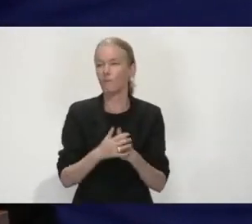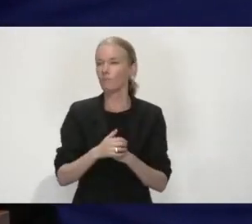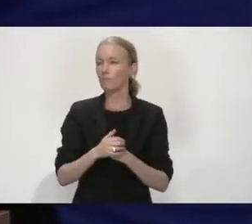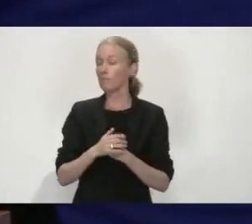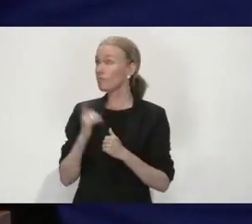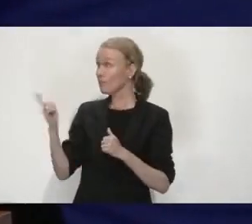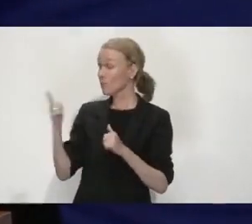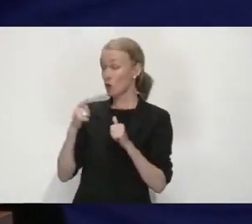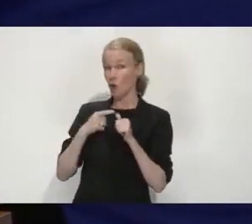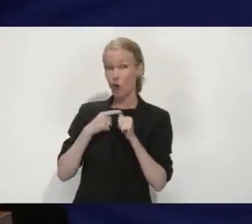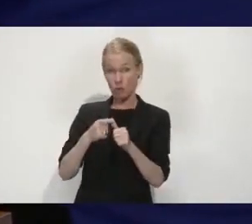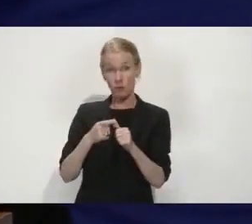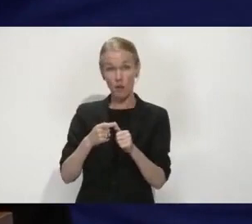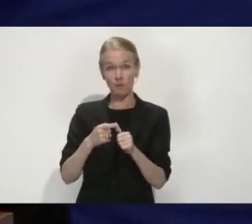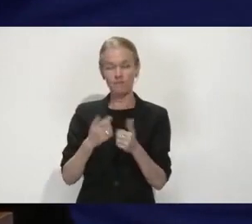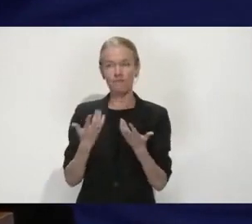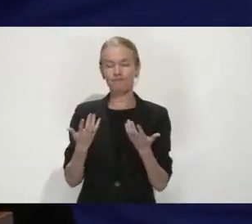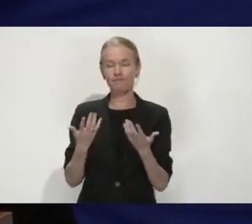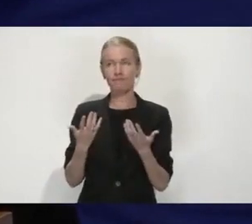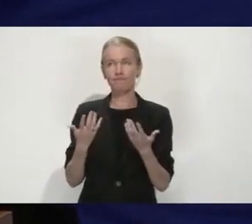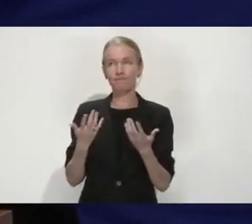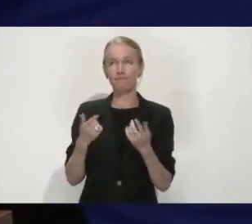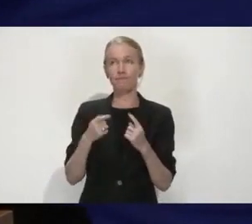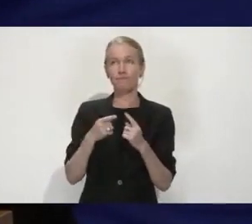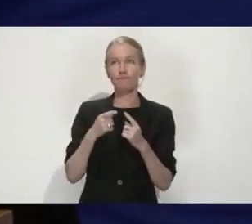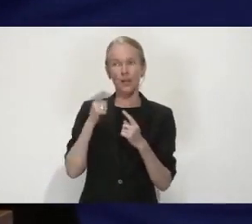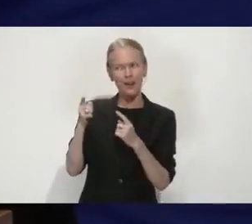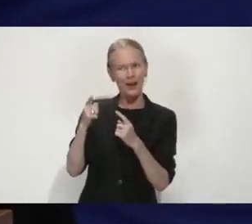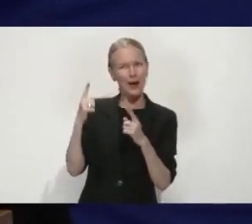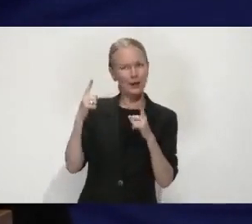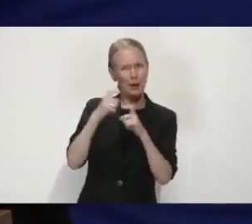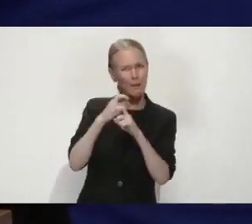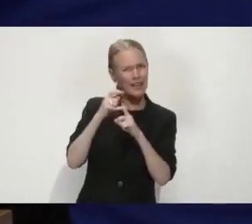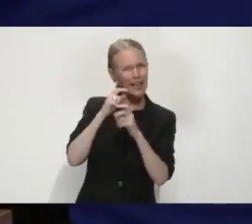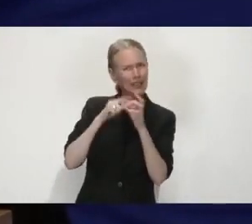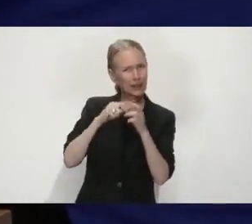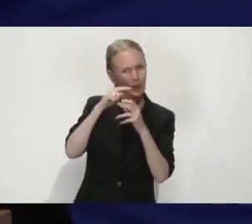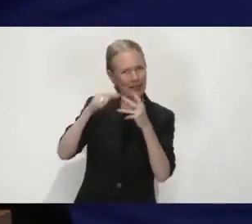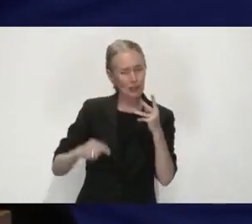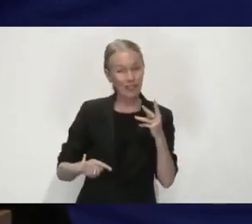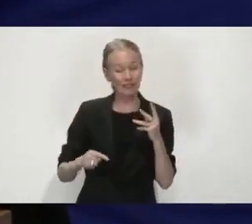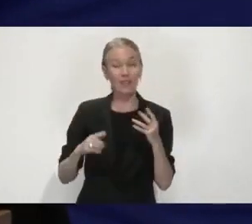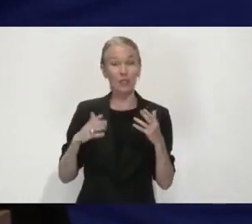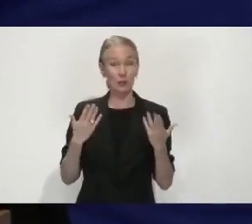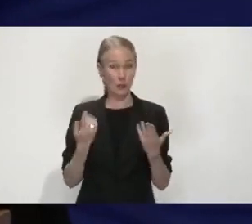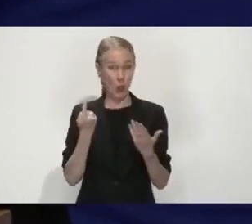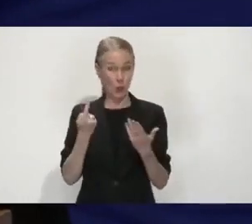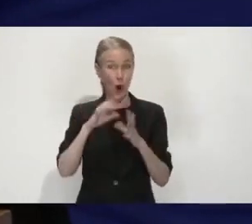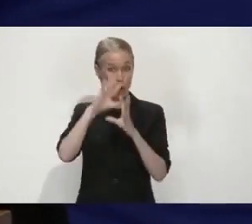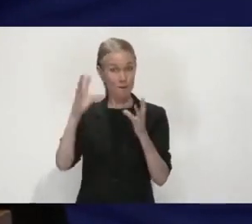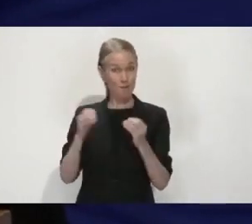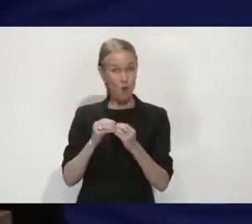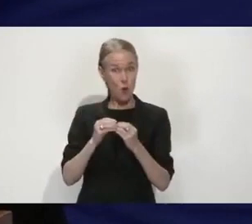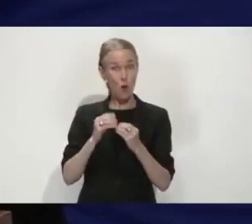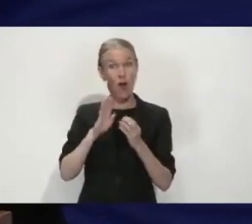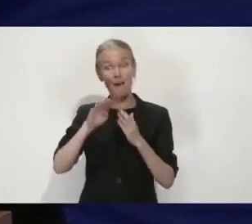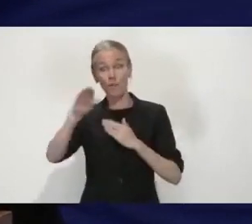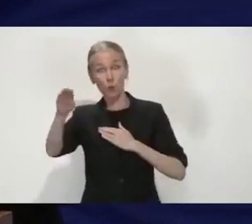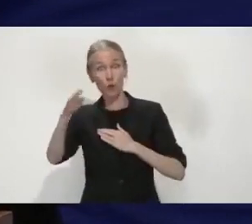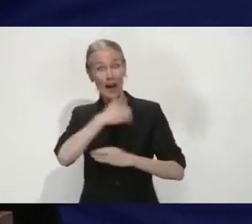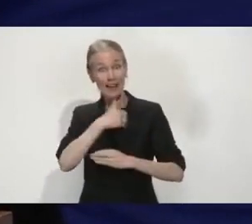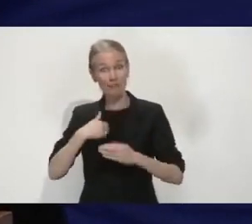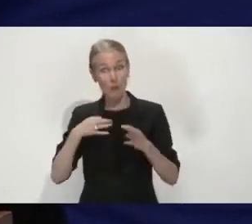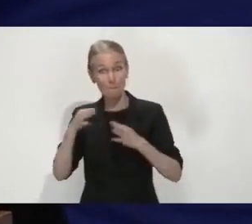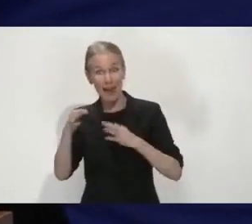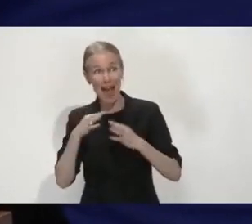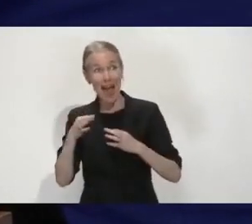looking to the future and how we may in the future further open up the border? Of course we are. I think this is probably one of